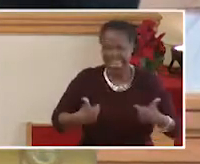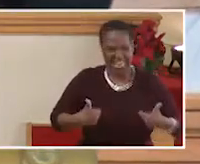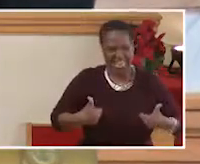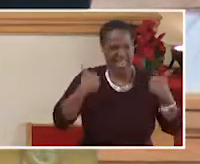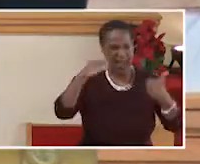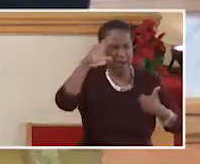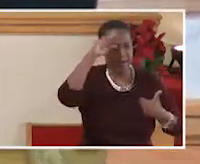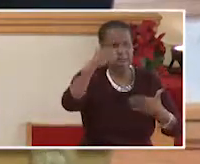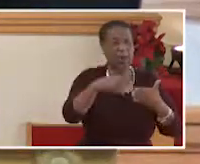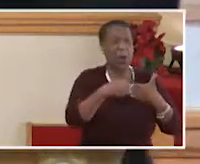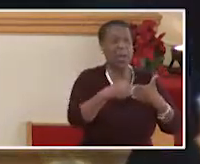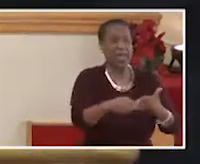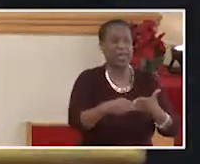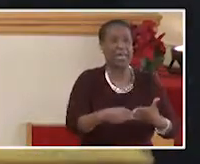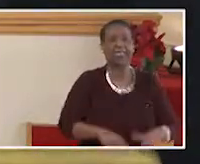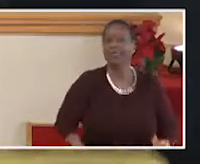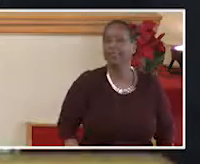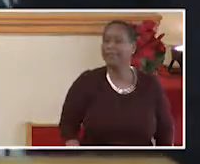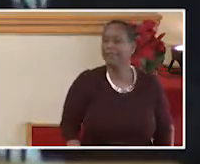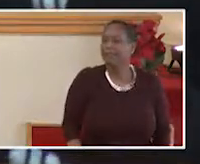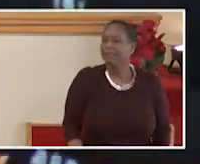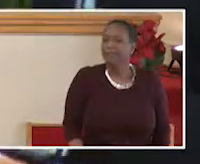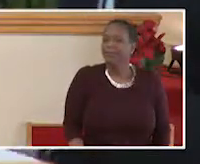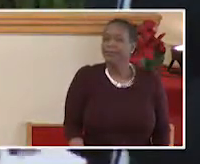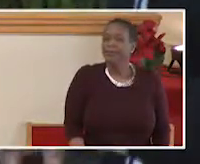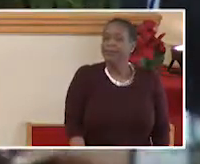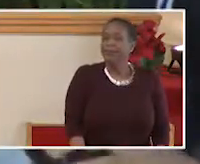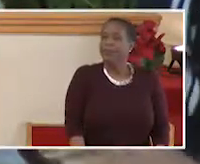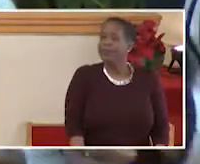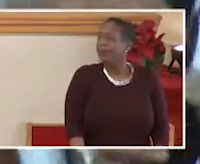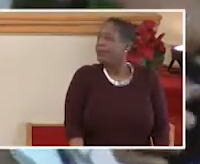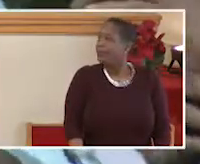leading us so graciously this morning? Good morning, Mount Olive.